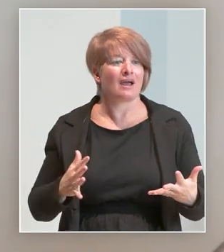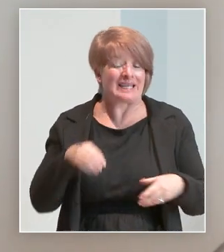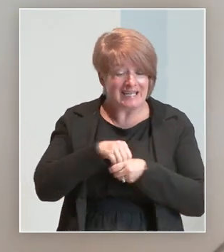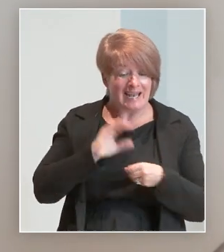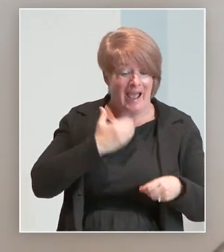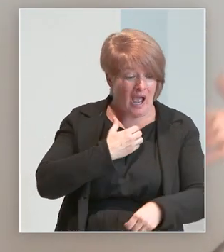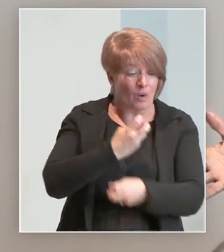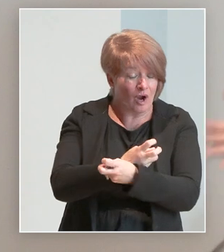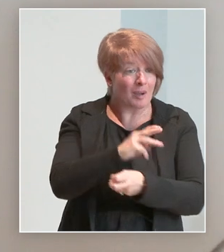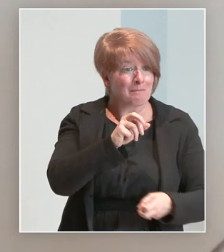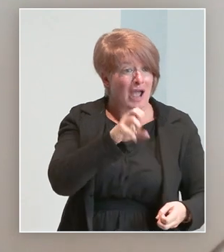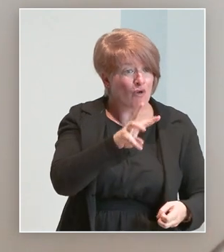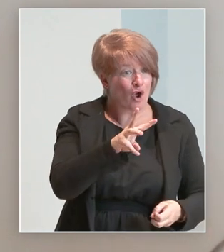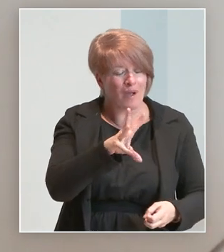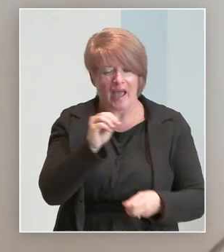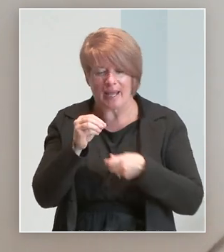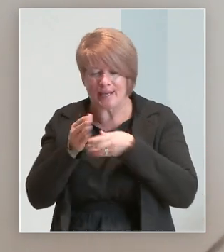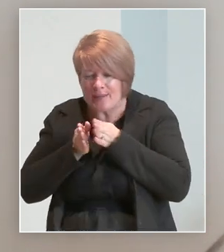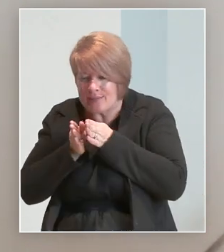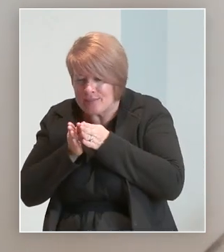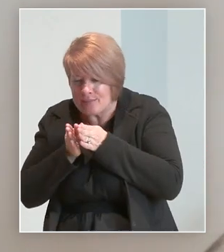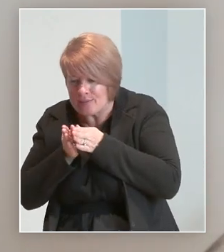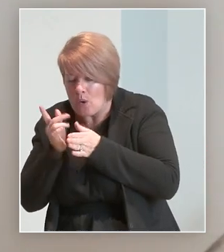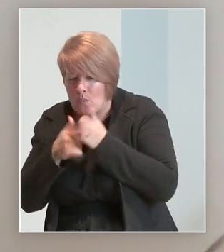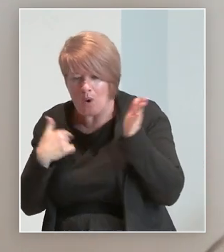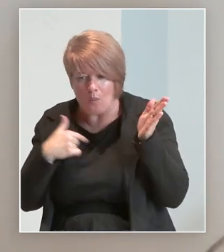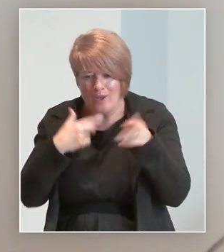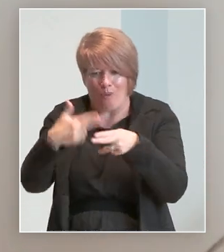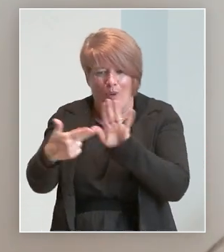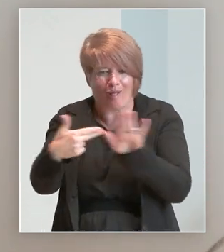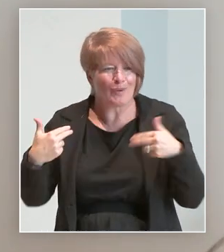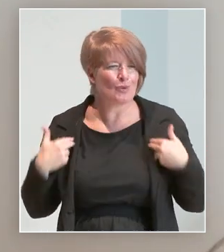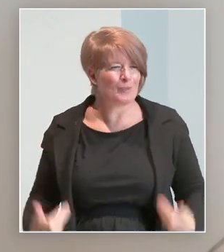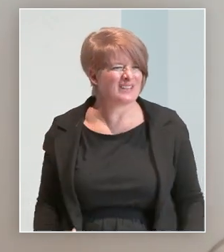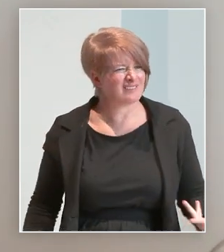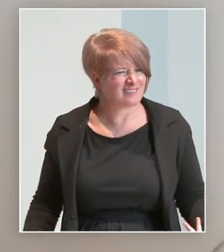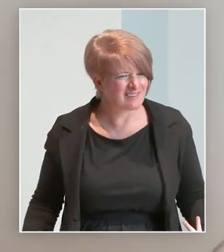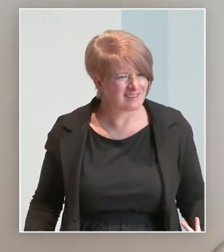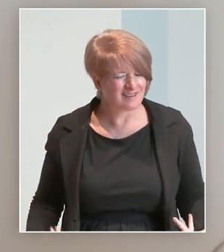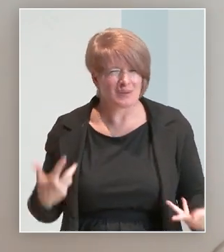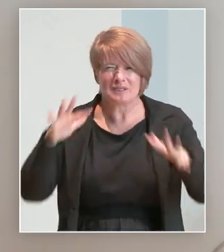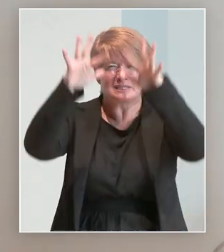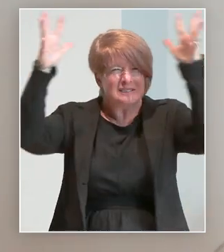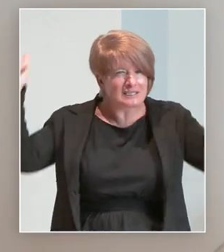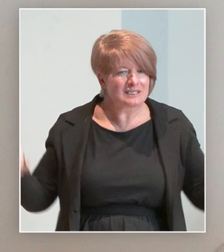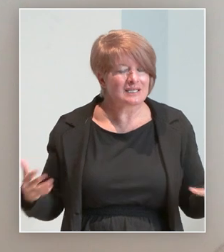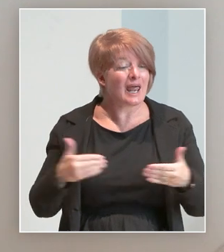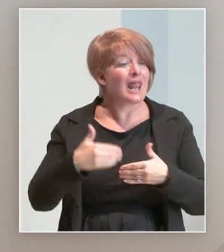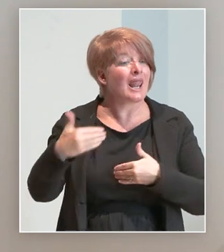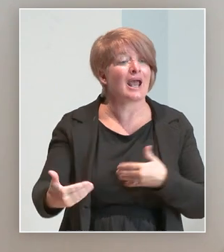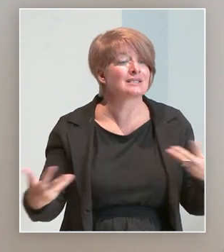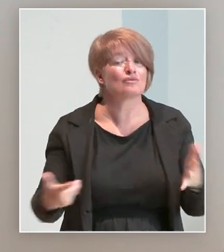marrow and within the narrow confine of what we say is human. This next step